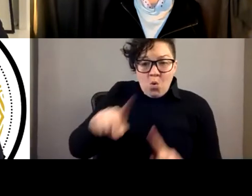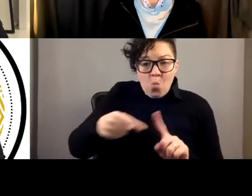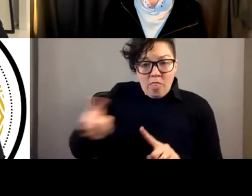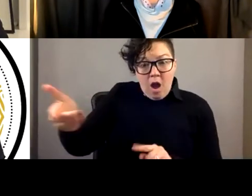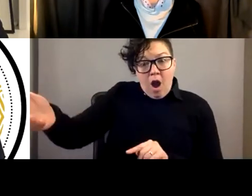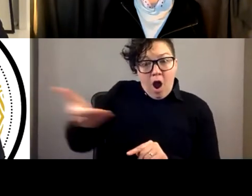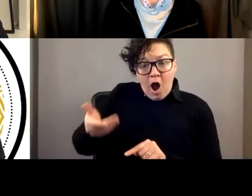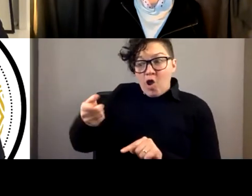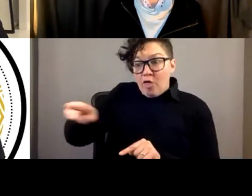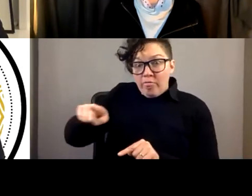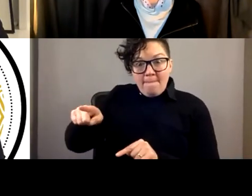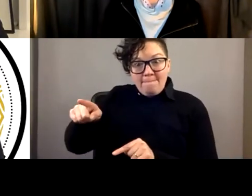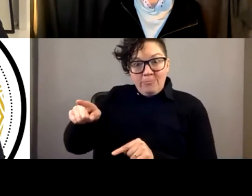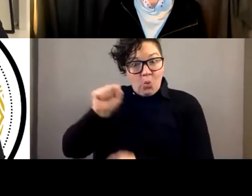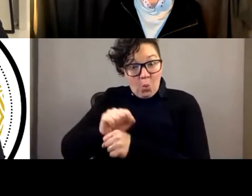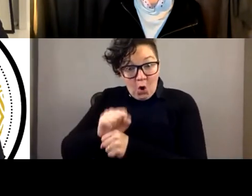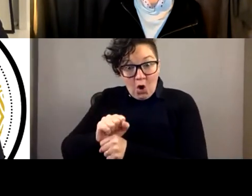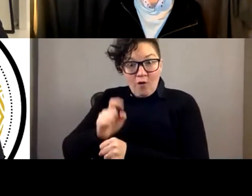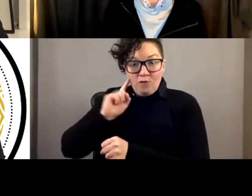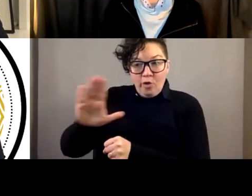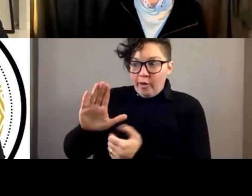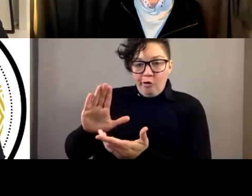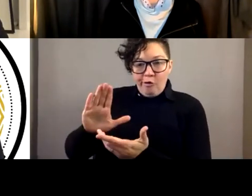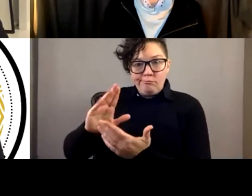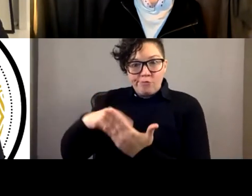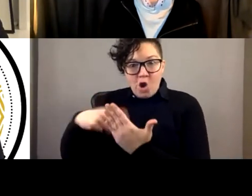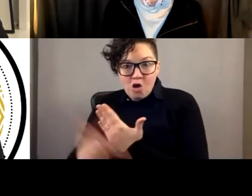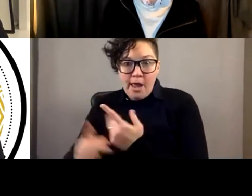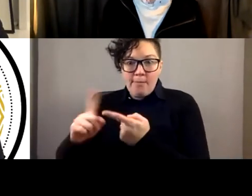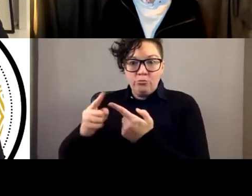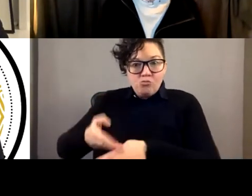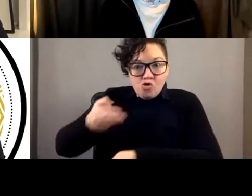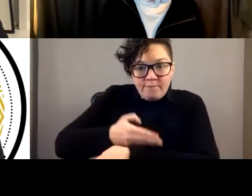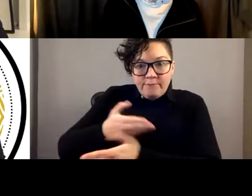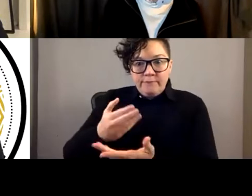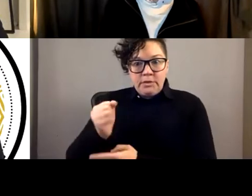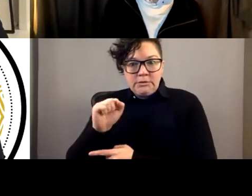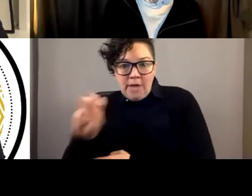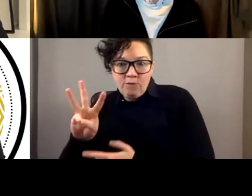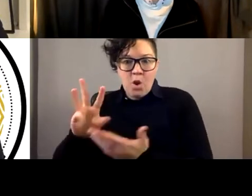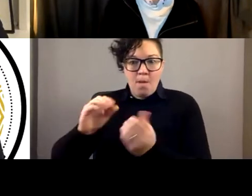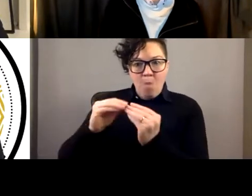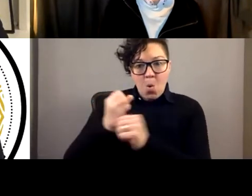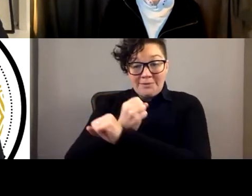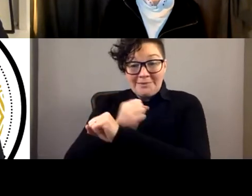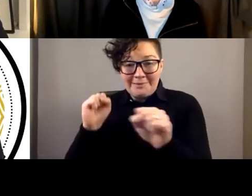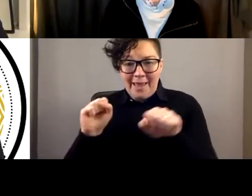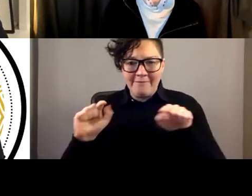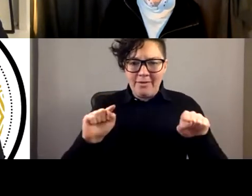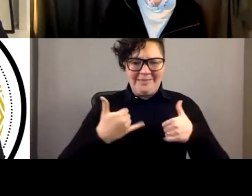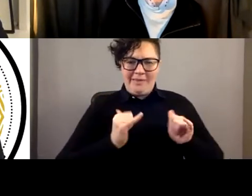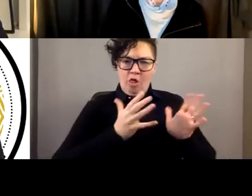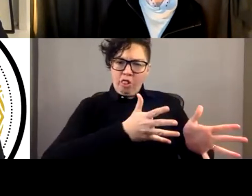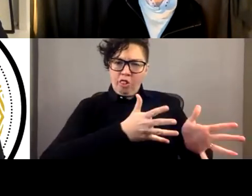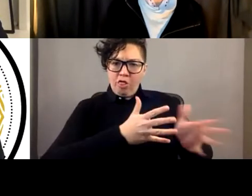consultants to help them improve the health and safety of the platforms. So with all that in mind, I read the events of